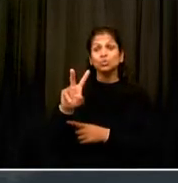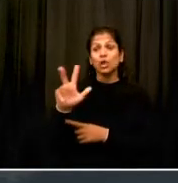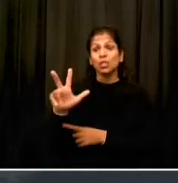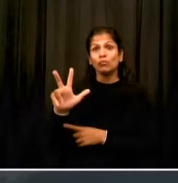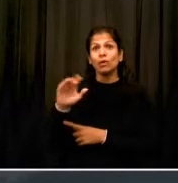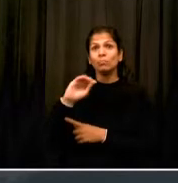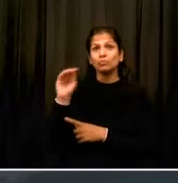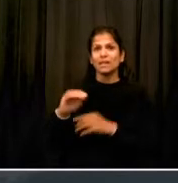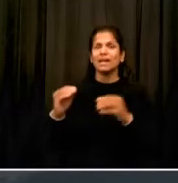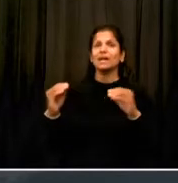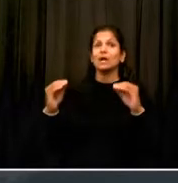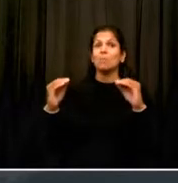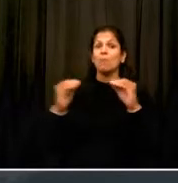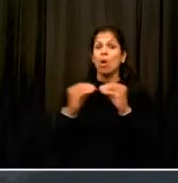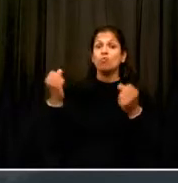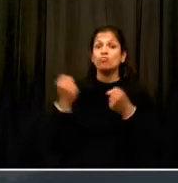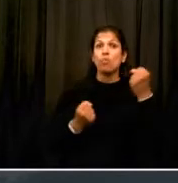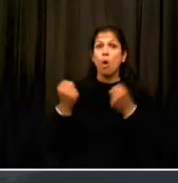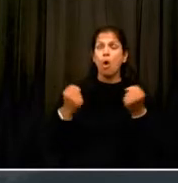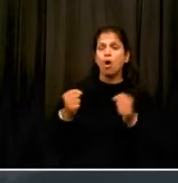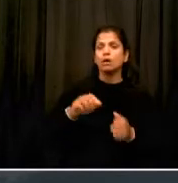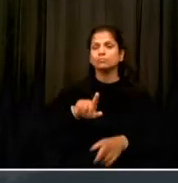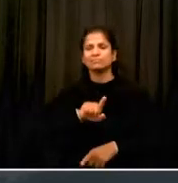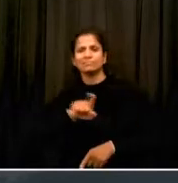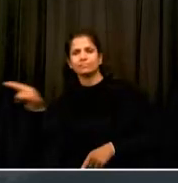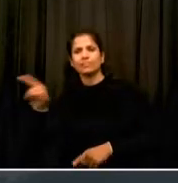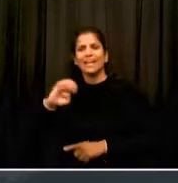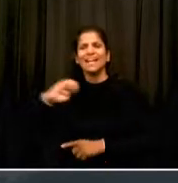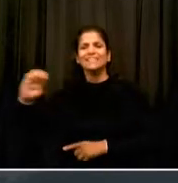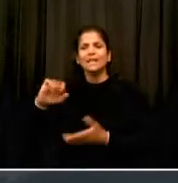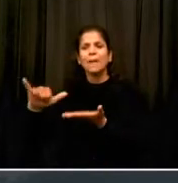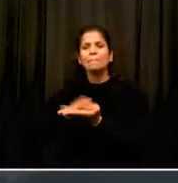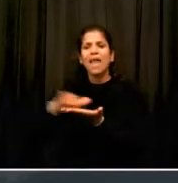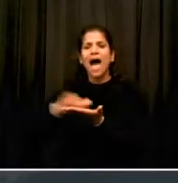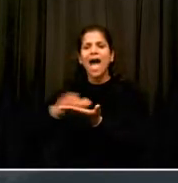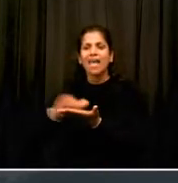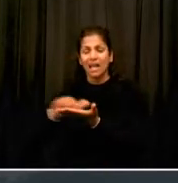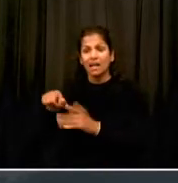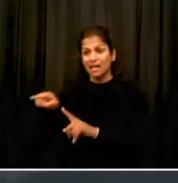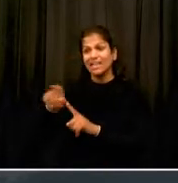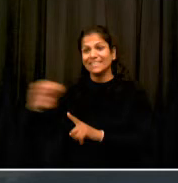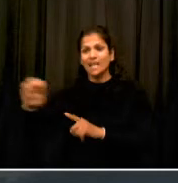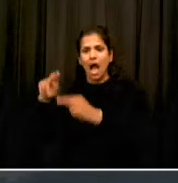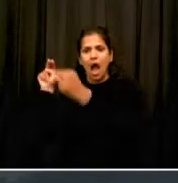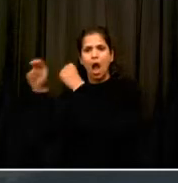bridges. So we definitely recognize that